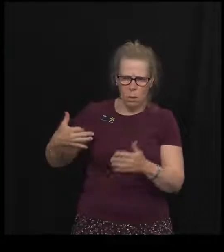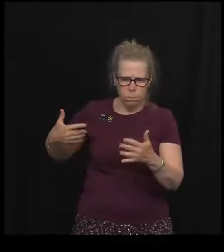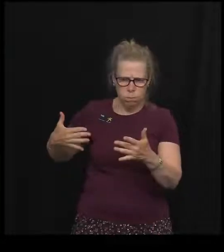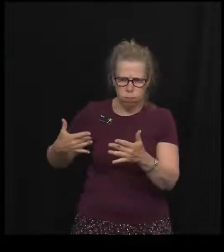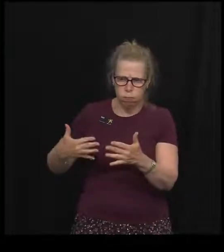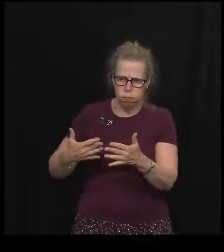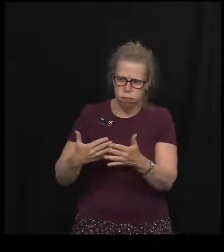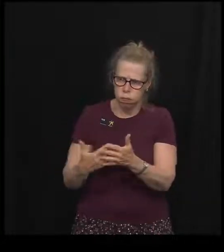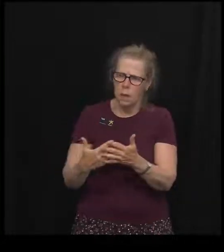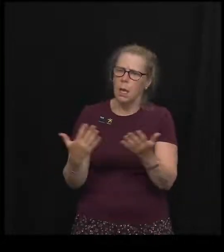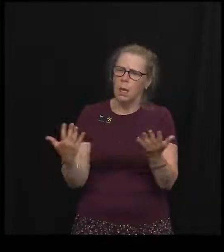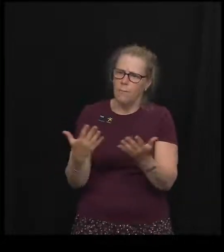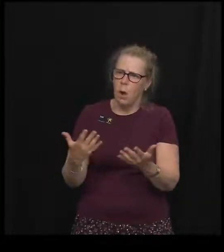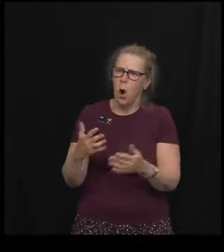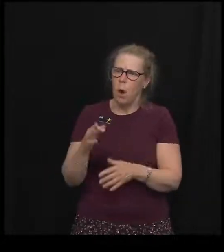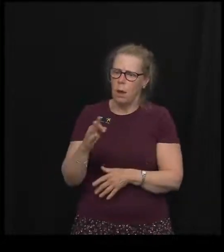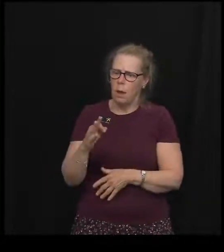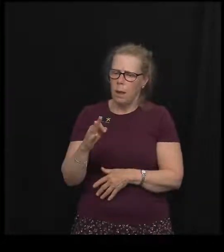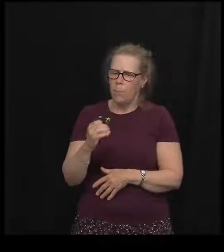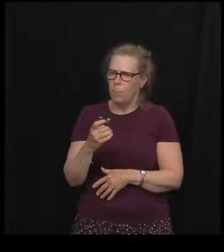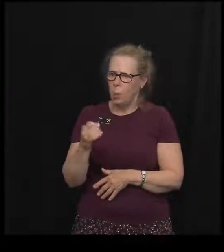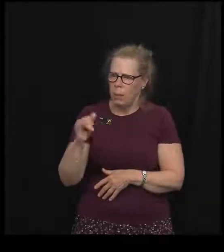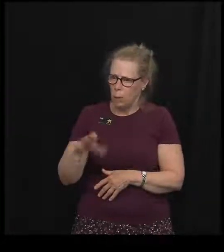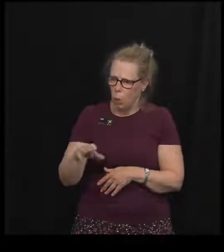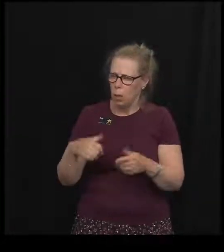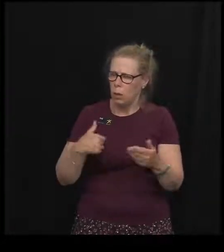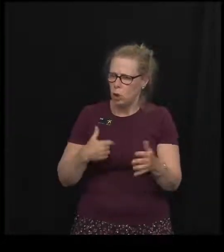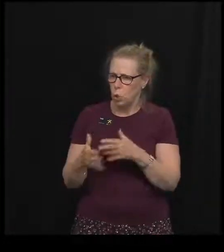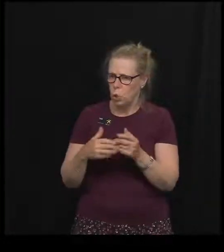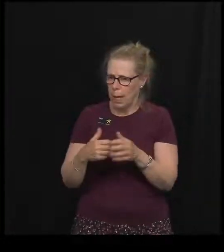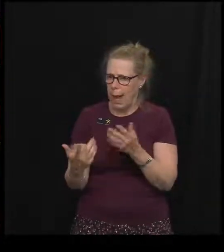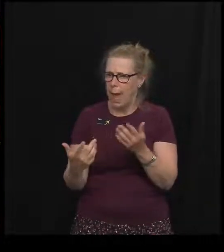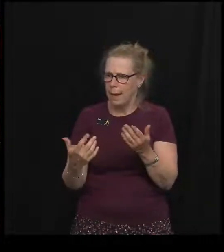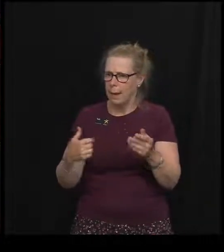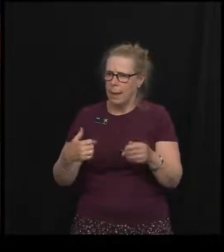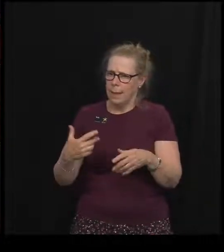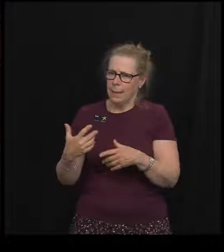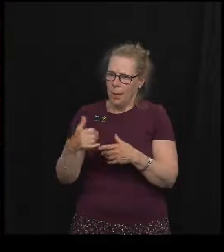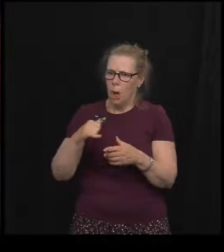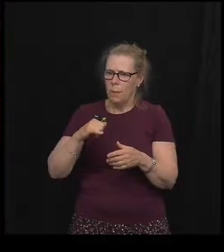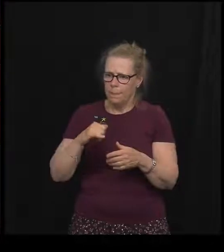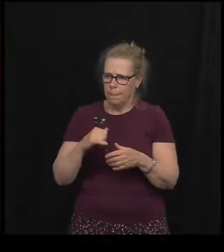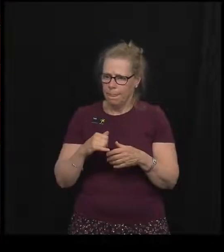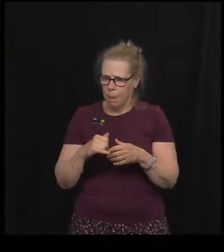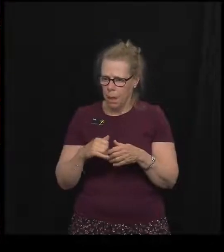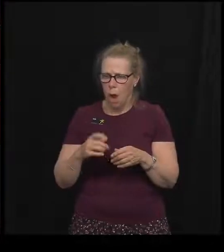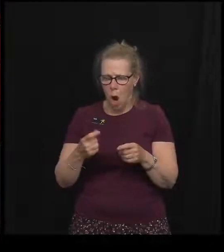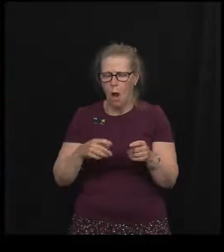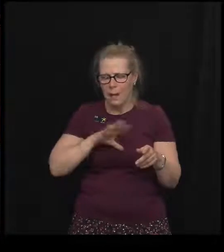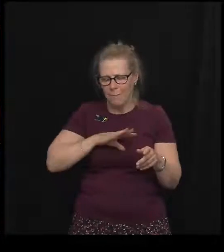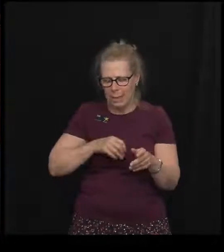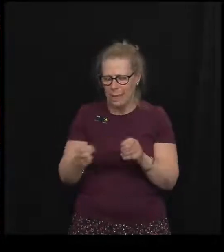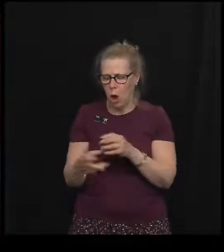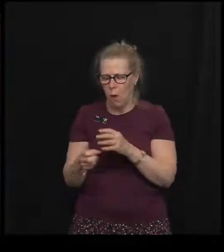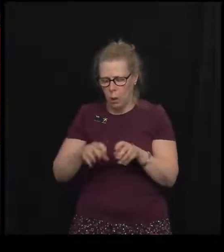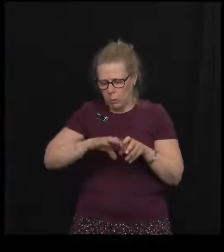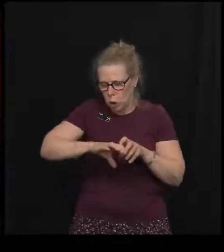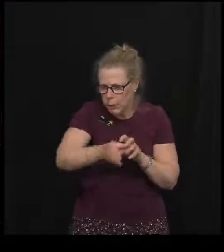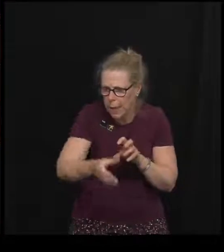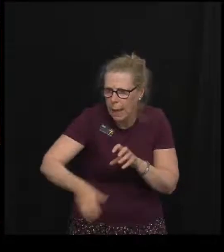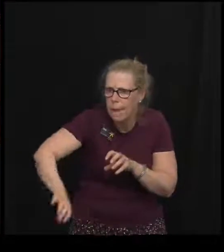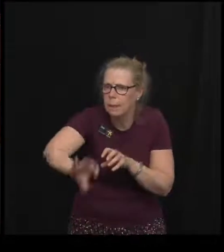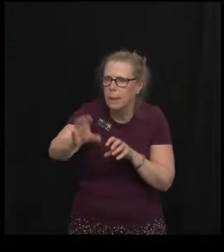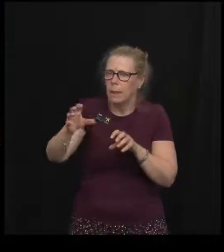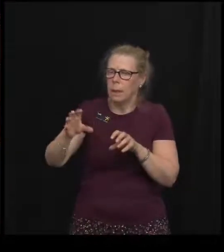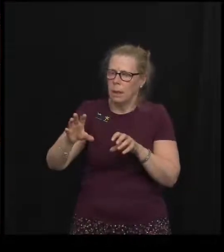systems. So in sewage system, you can test to see if there's polio traces in the system. That pioneering system that's in place for polio can now be